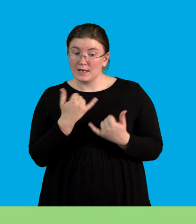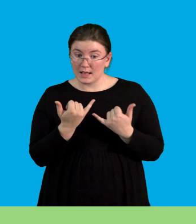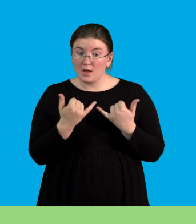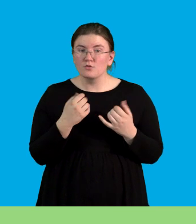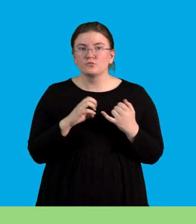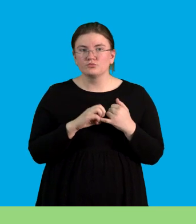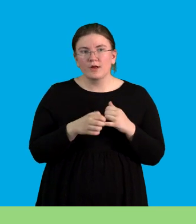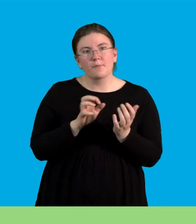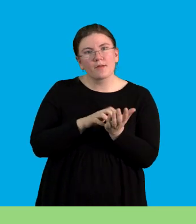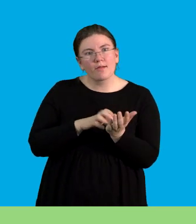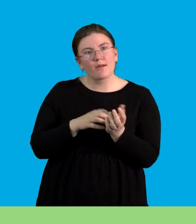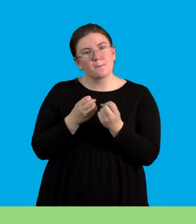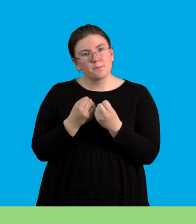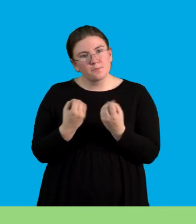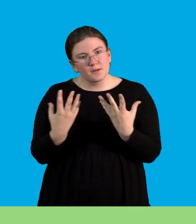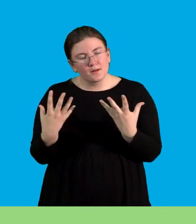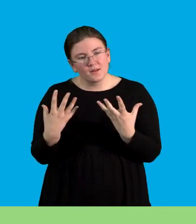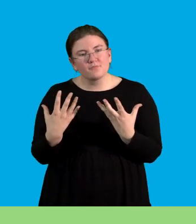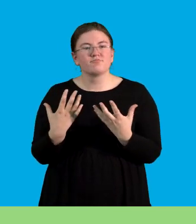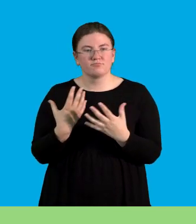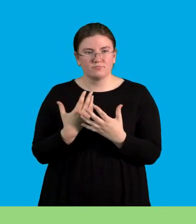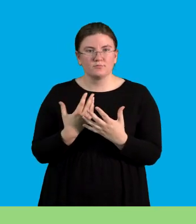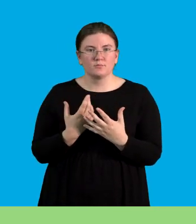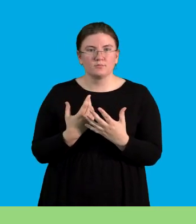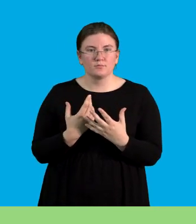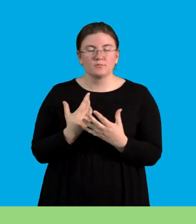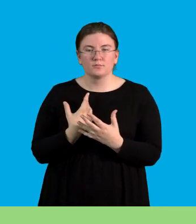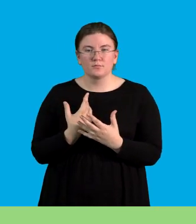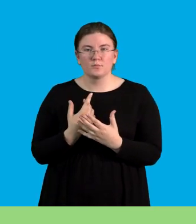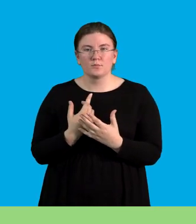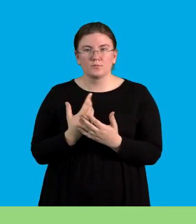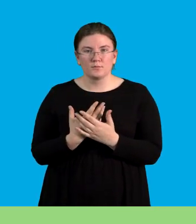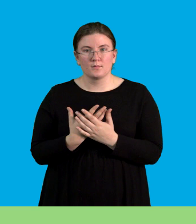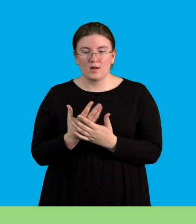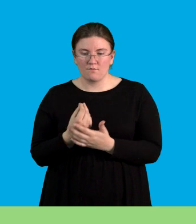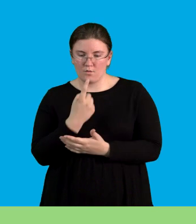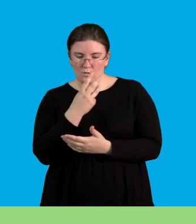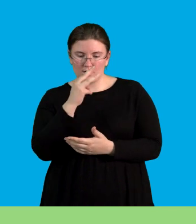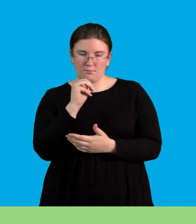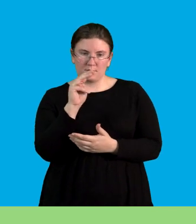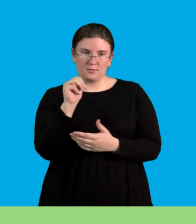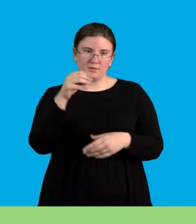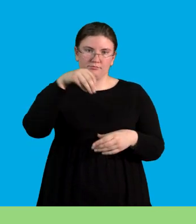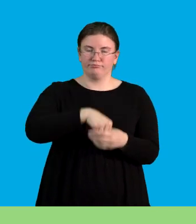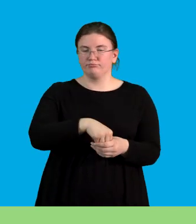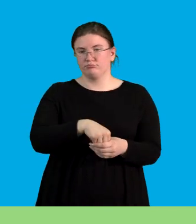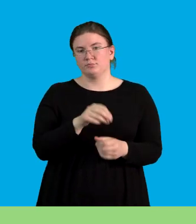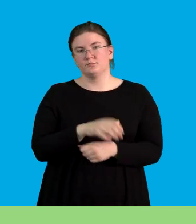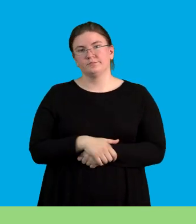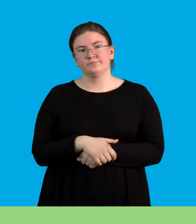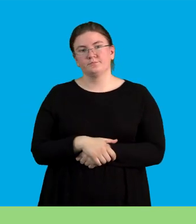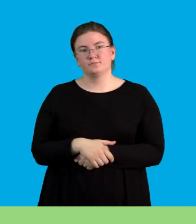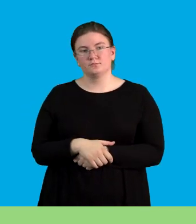how many of these Oxytricha triphelix can we have lying down in